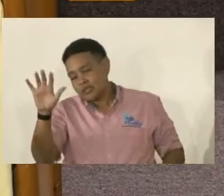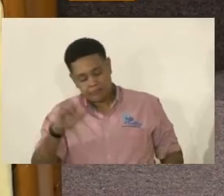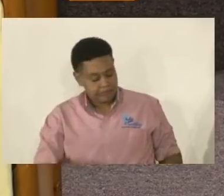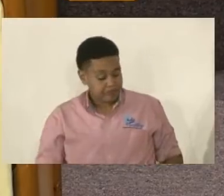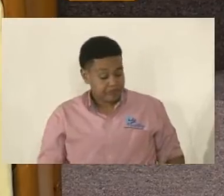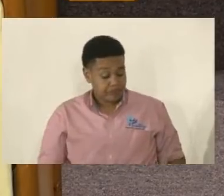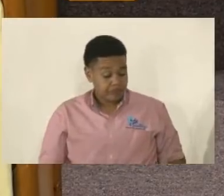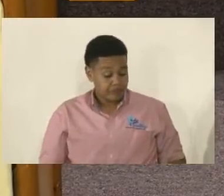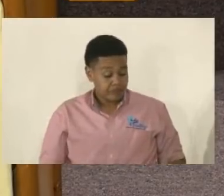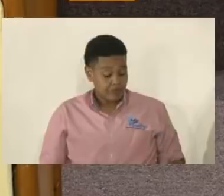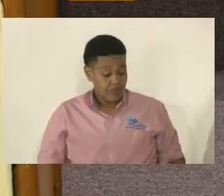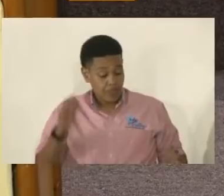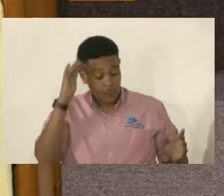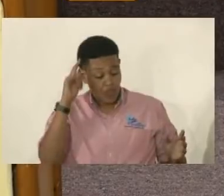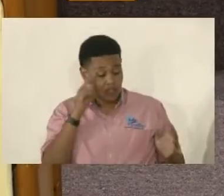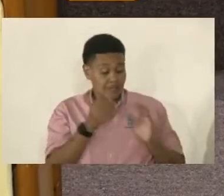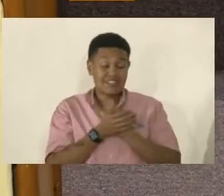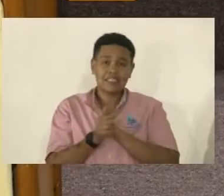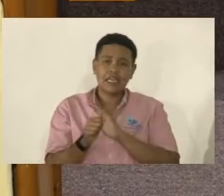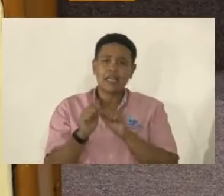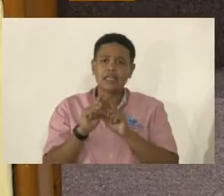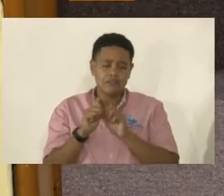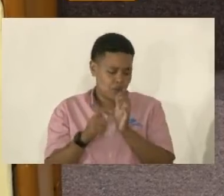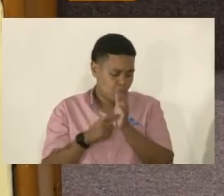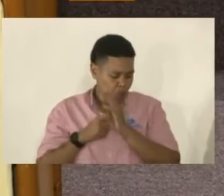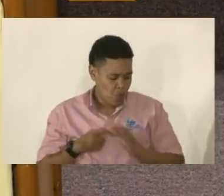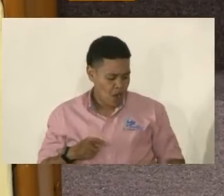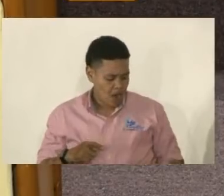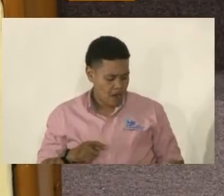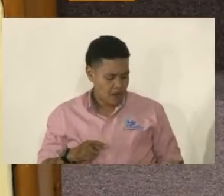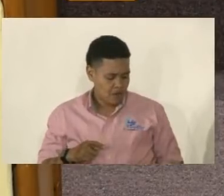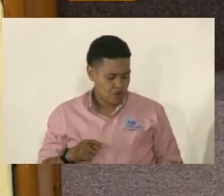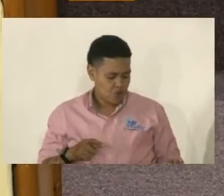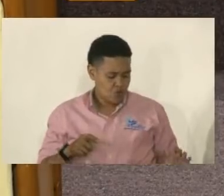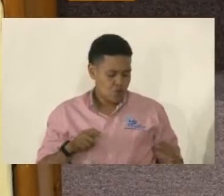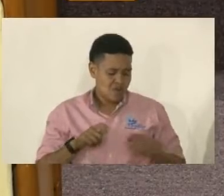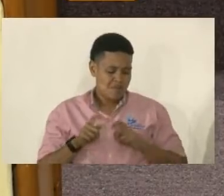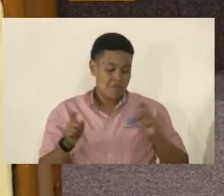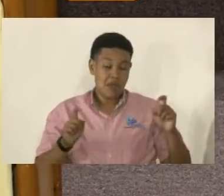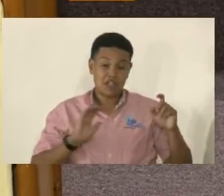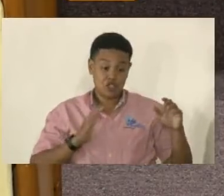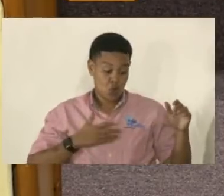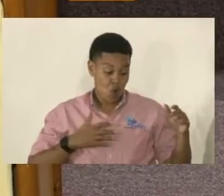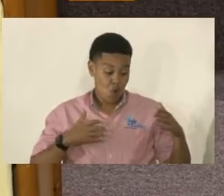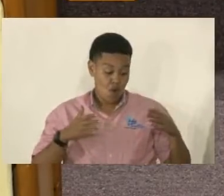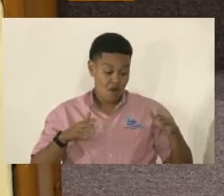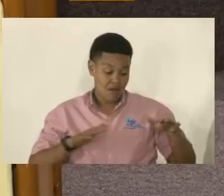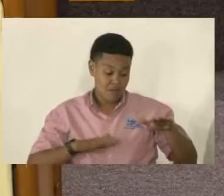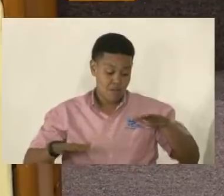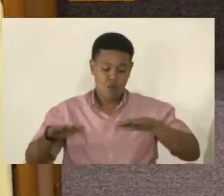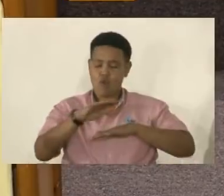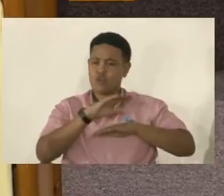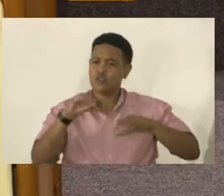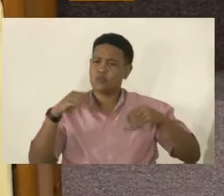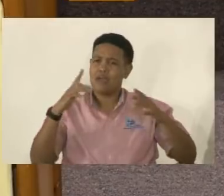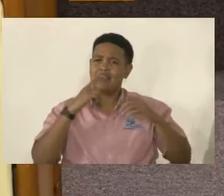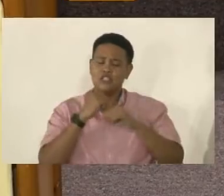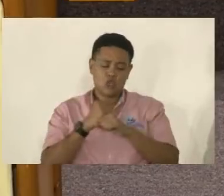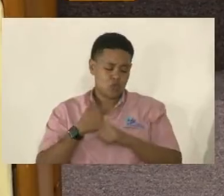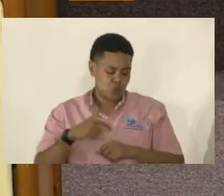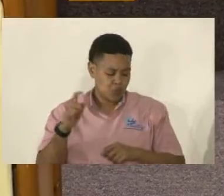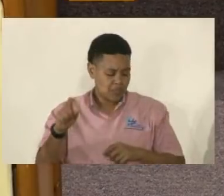to guard our borders, to provide the sort of security that we need to curtail